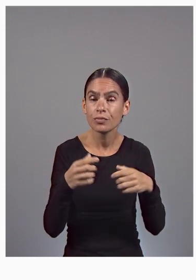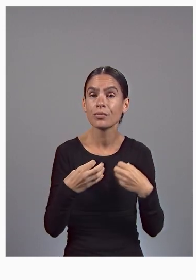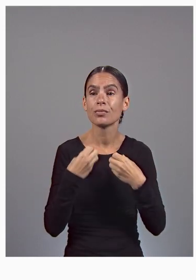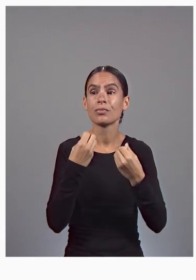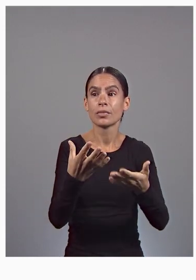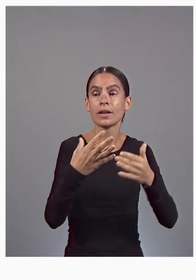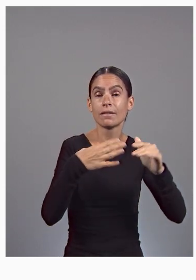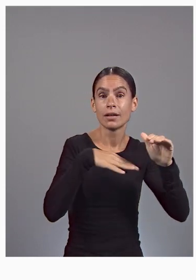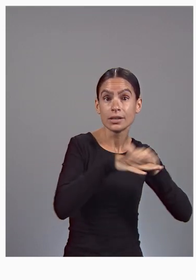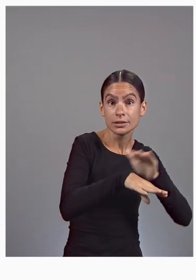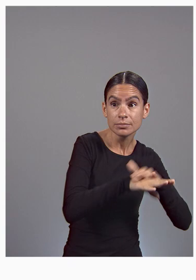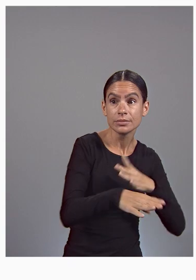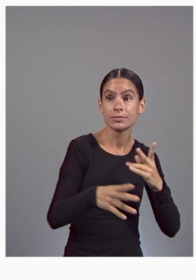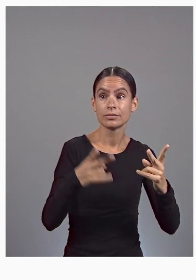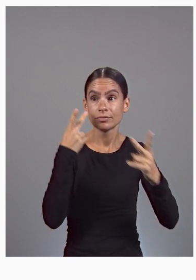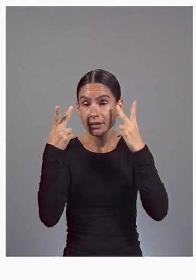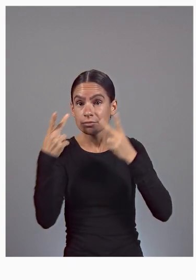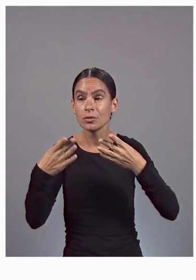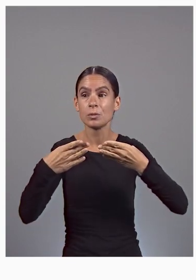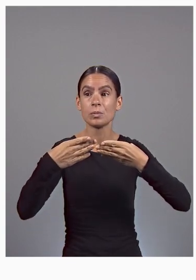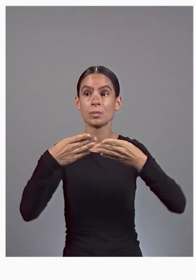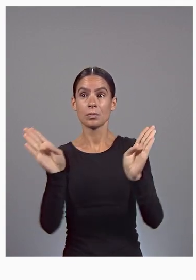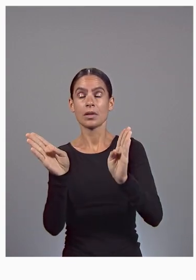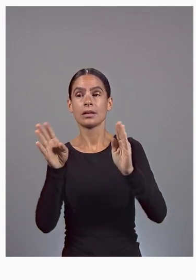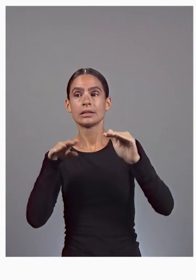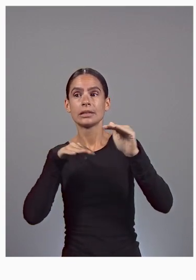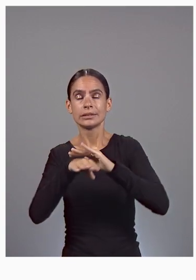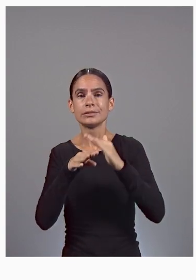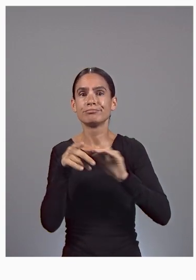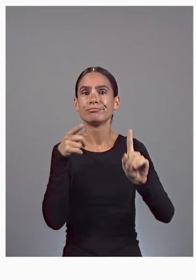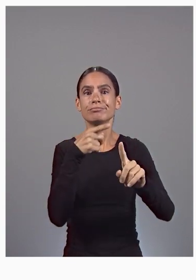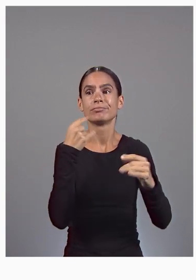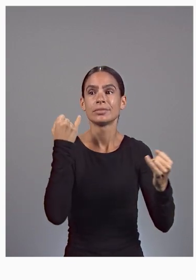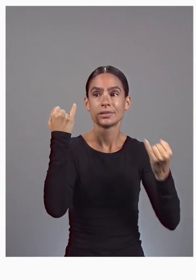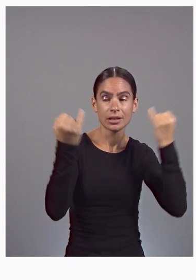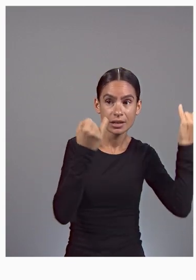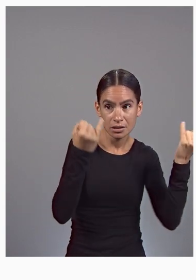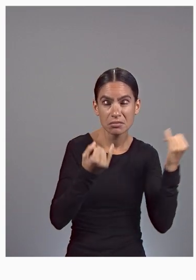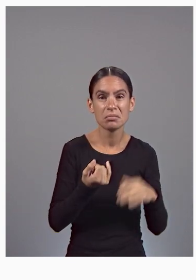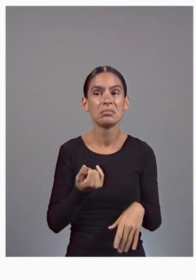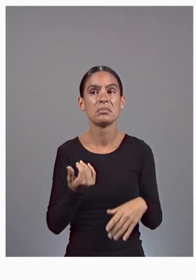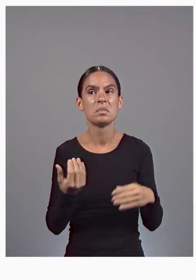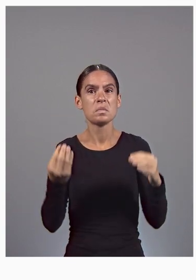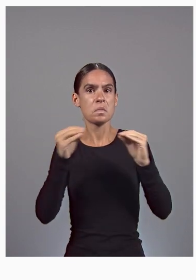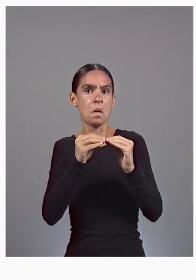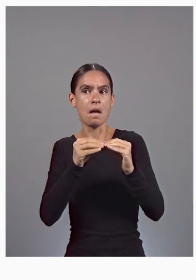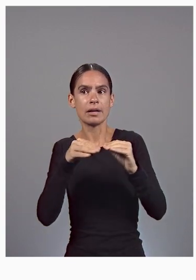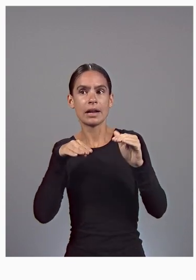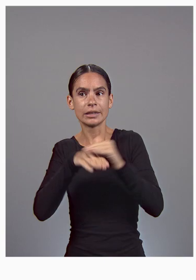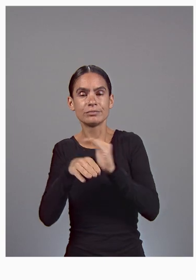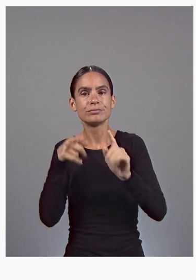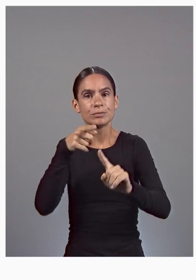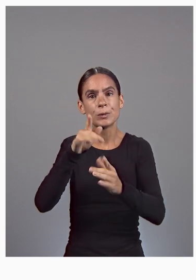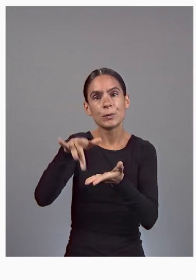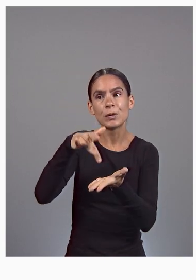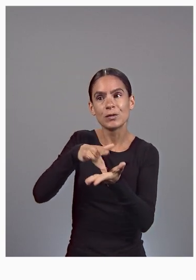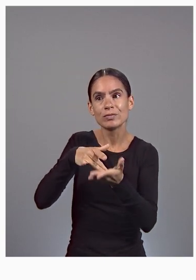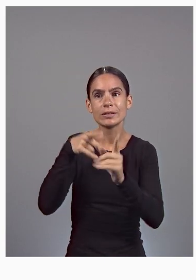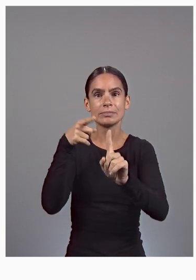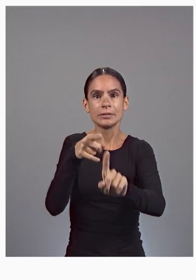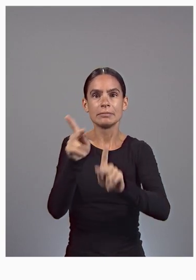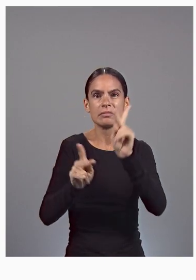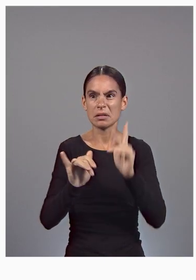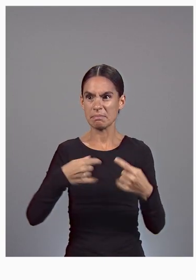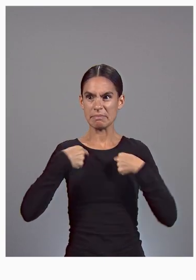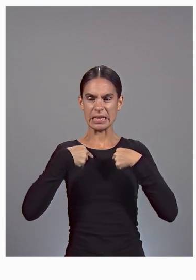neuro-inclusive design starts with raising accessibility for neurodistinct people like myself, but everyone benefits. Good design